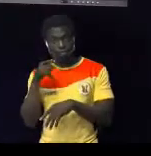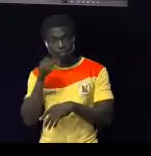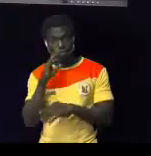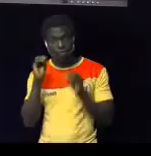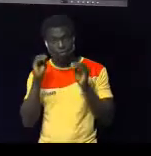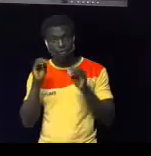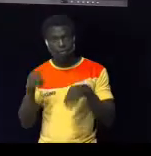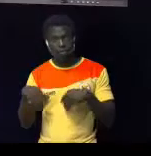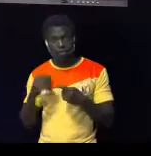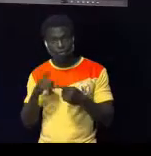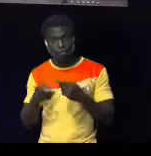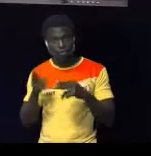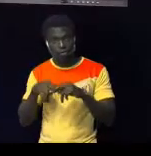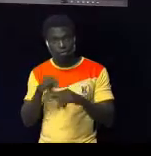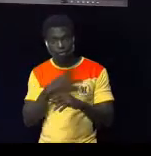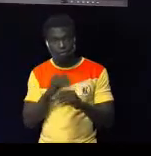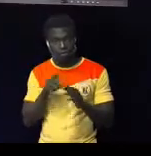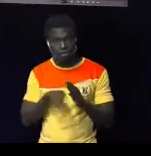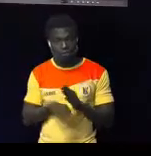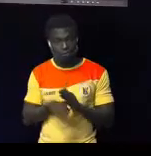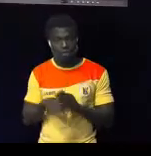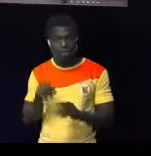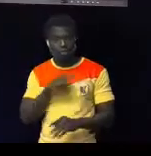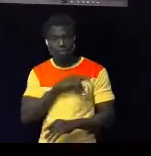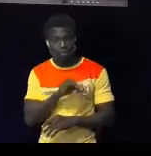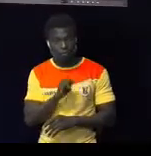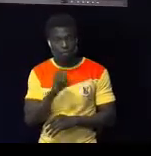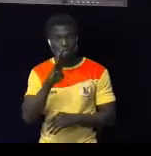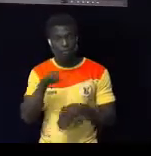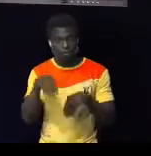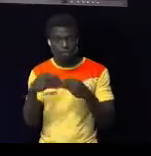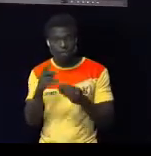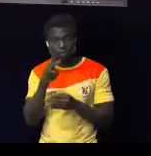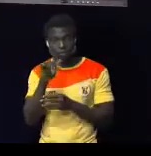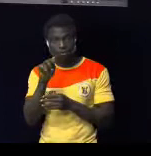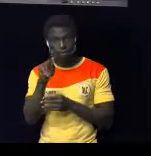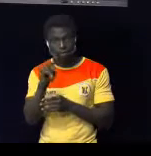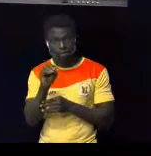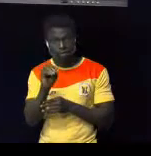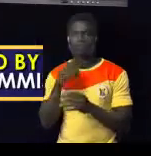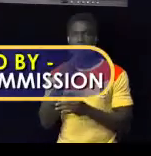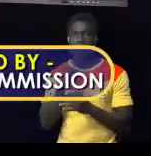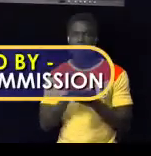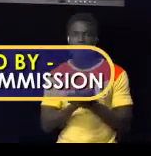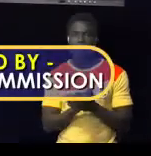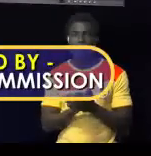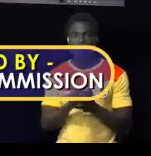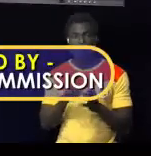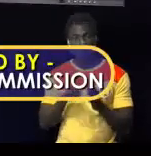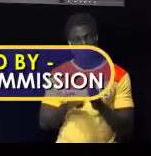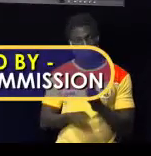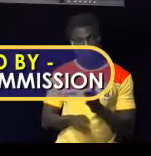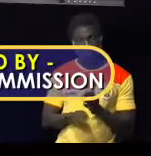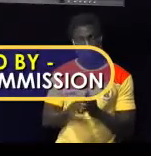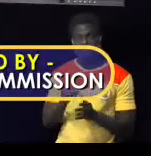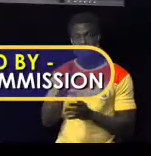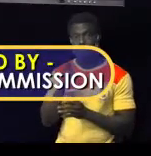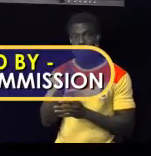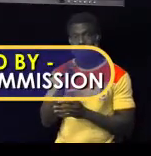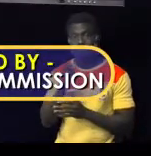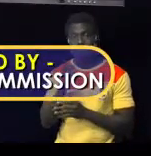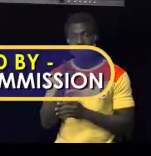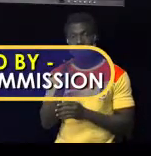last lesson how to increase and decrease quantities by given ratios. This one says we should decrease the